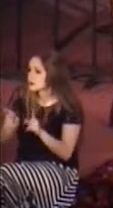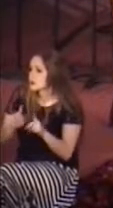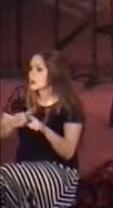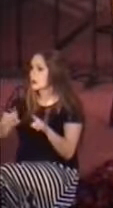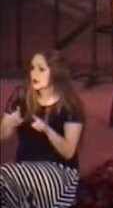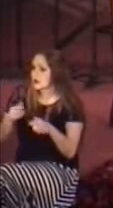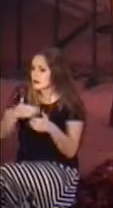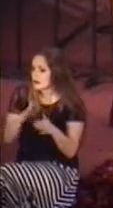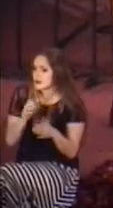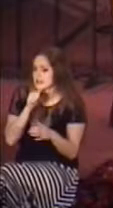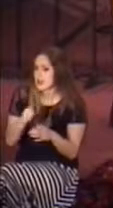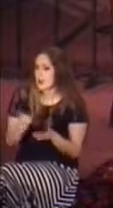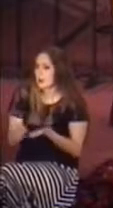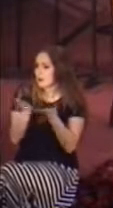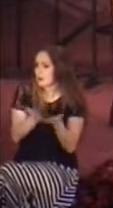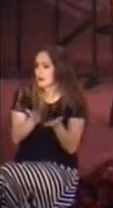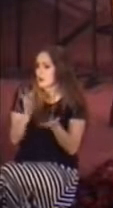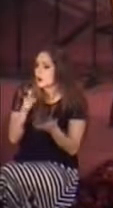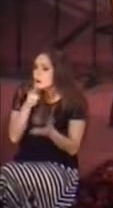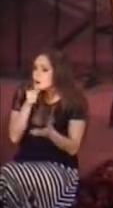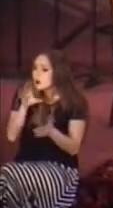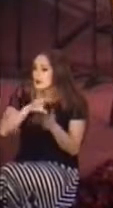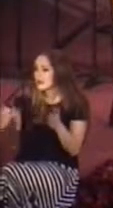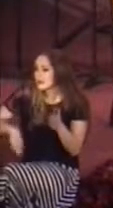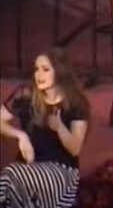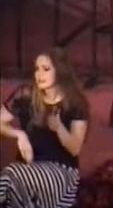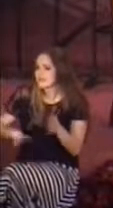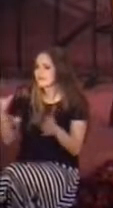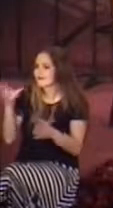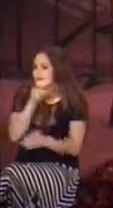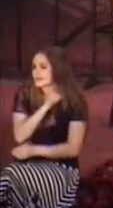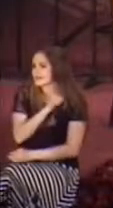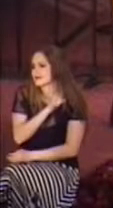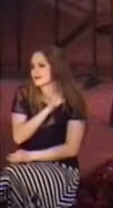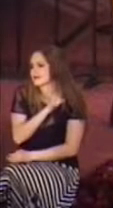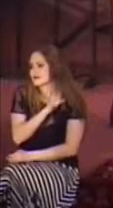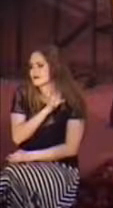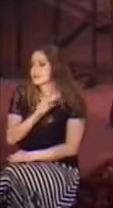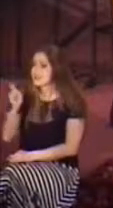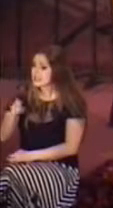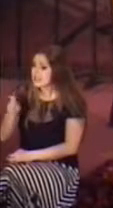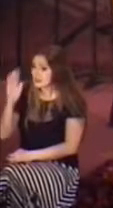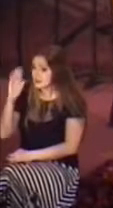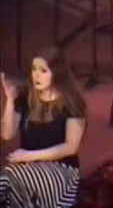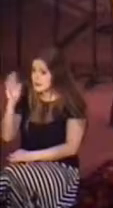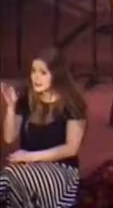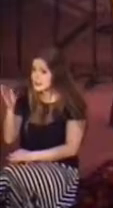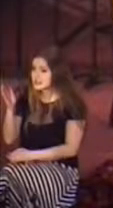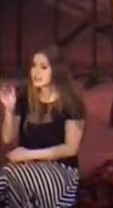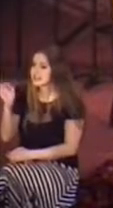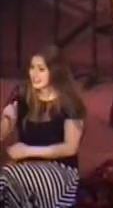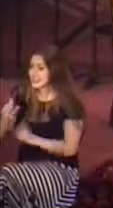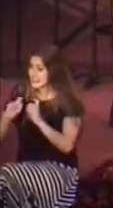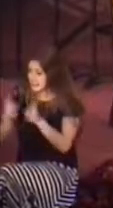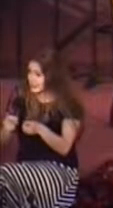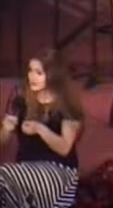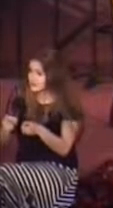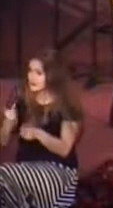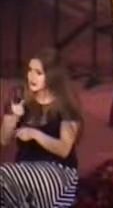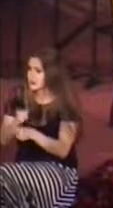who Christ is, we miss it. We have to get to the message. That's where the gift is, isn't it?